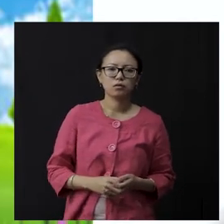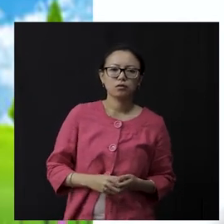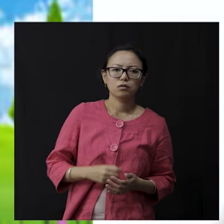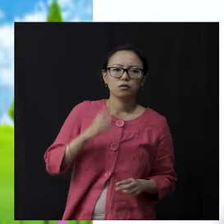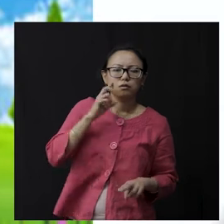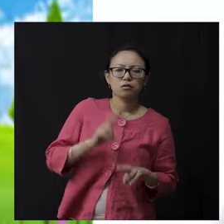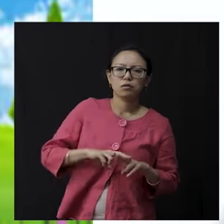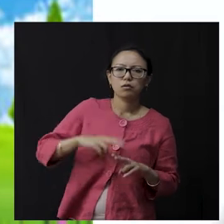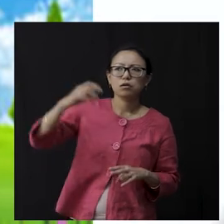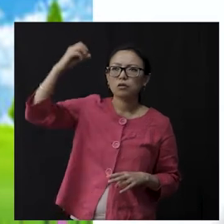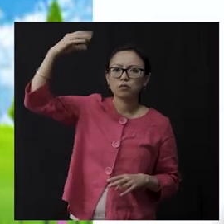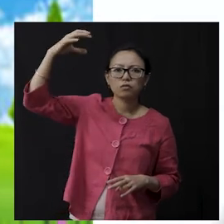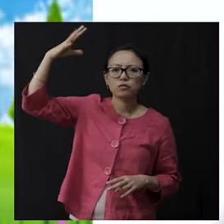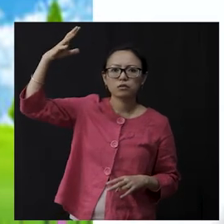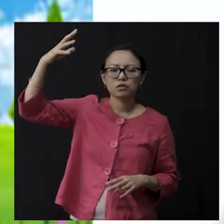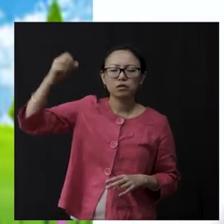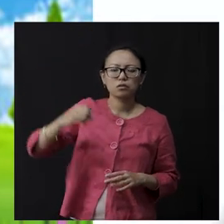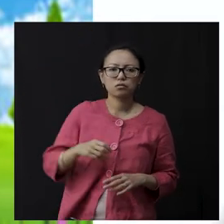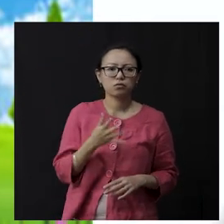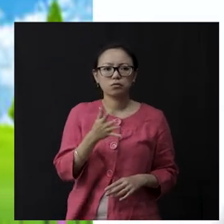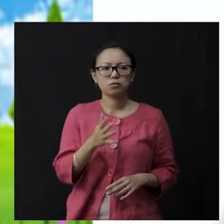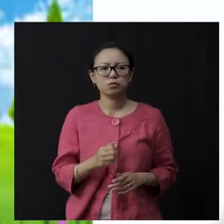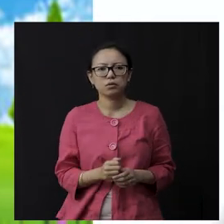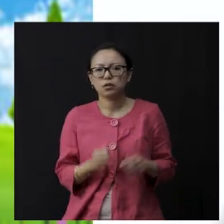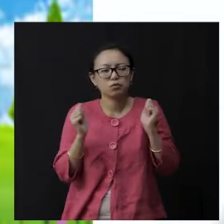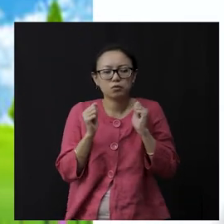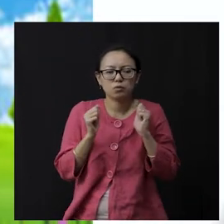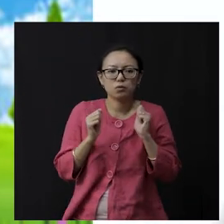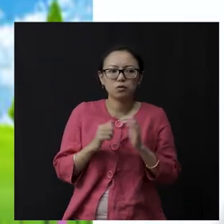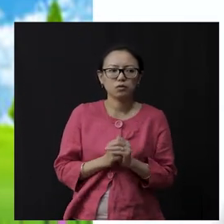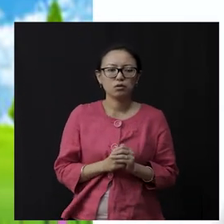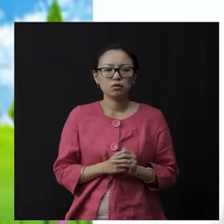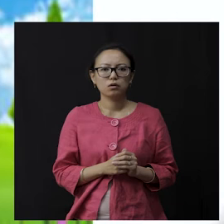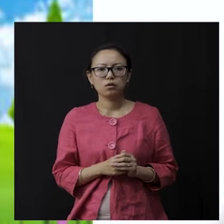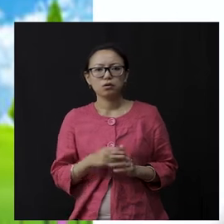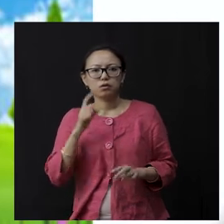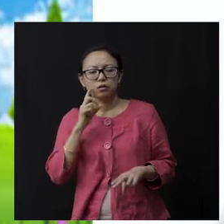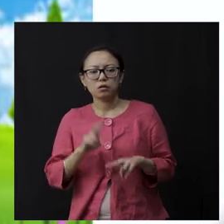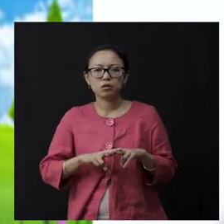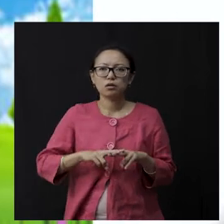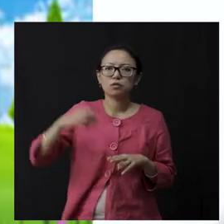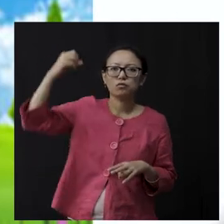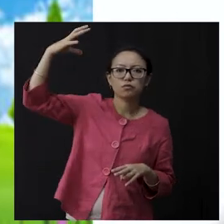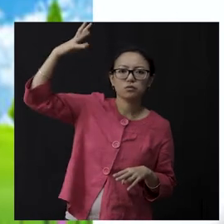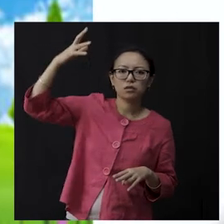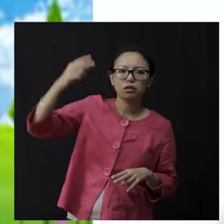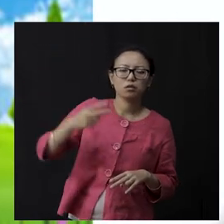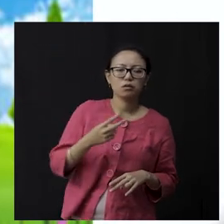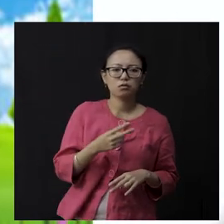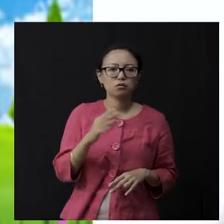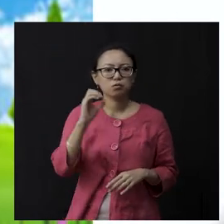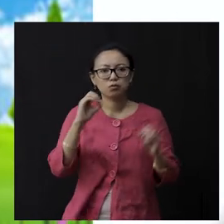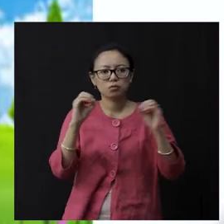was no sun, then we will be like always shivering with cold. And if there was no sun, we wouldn't be able to see anything. Yes